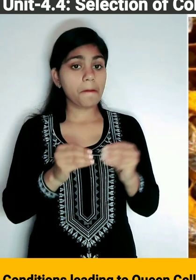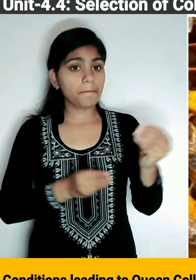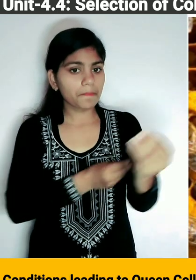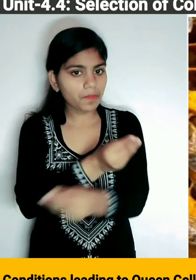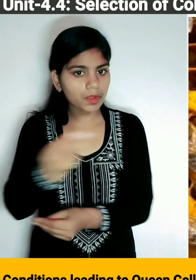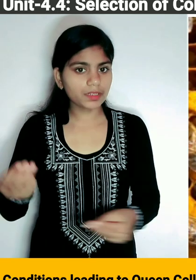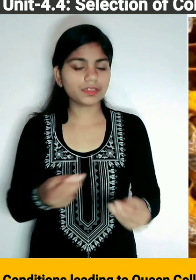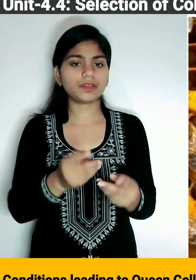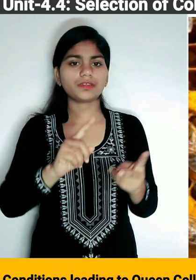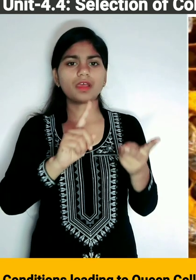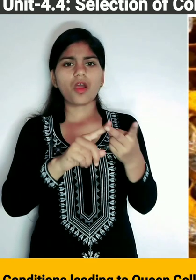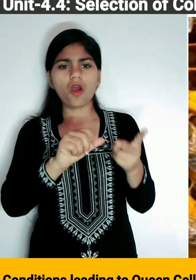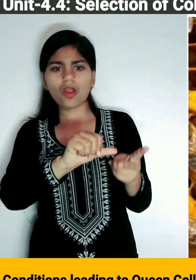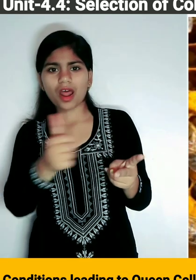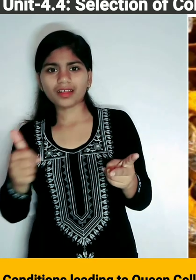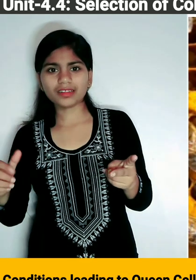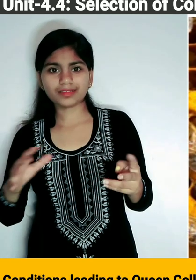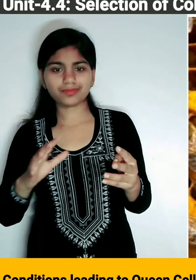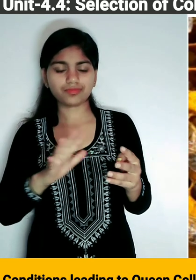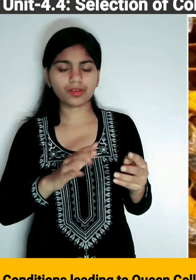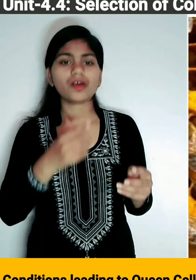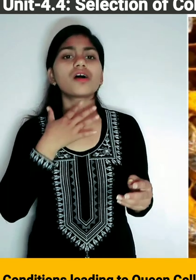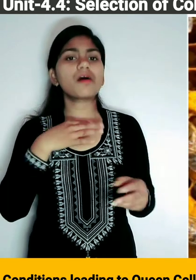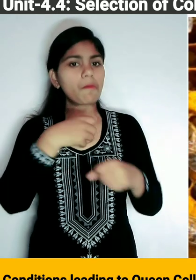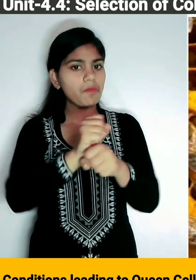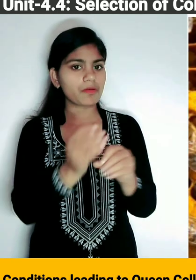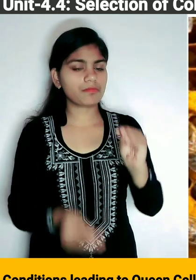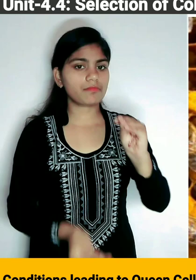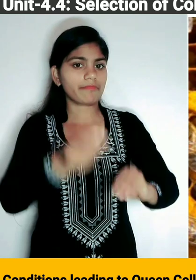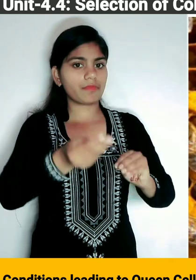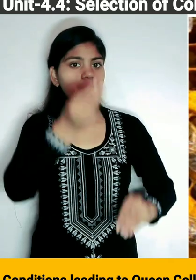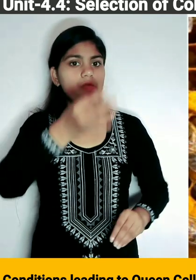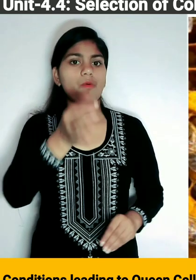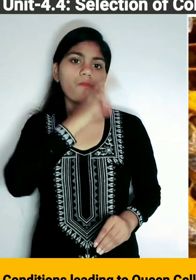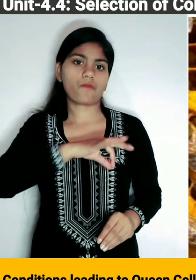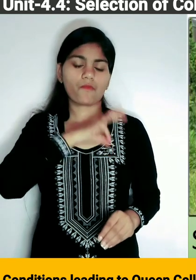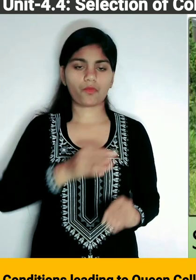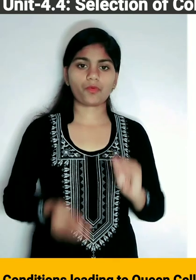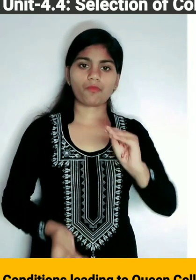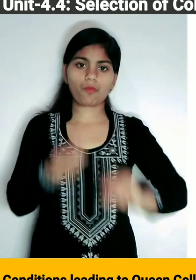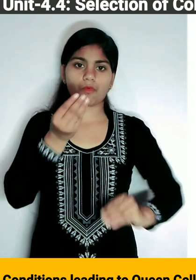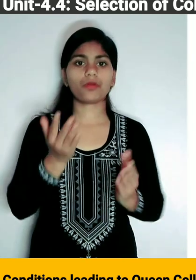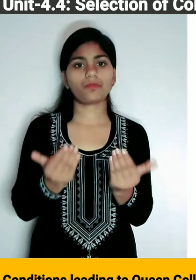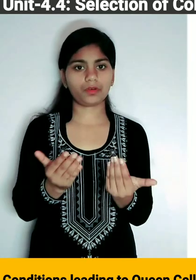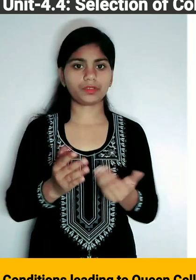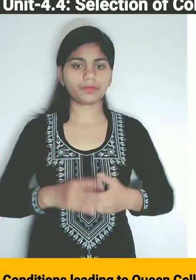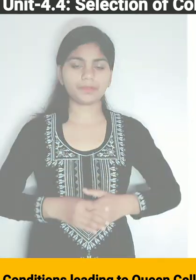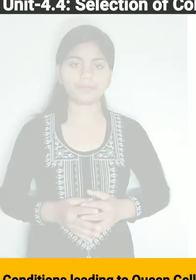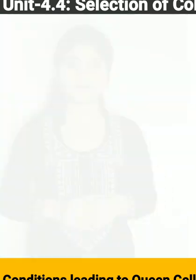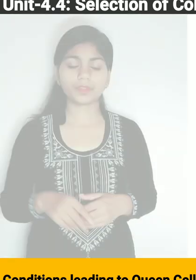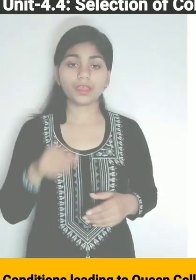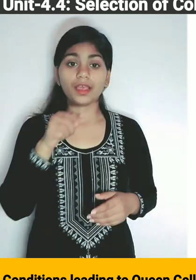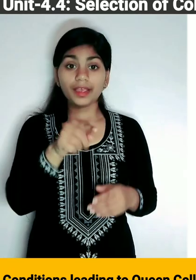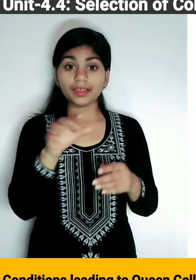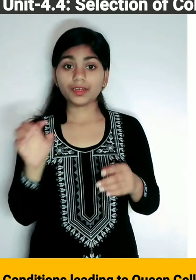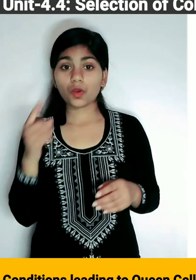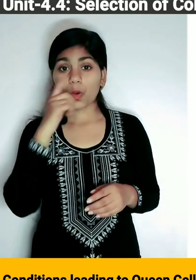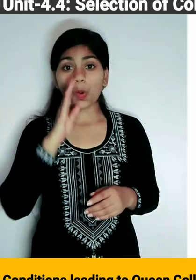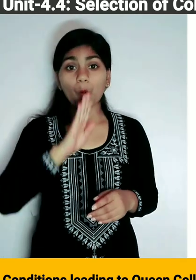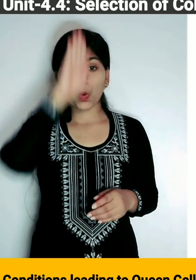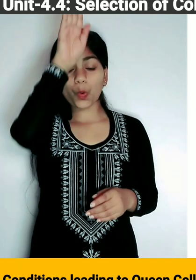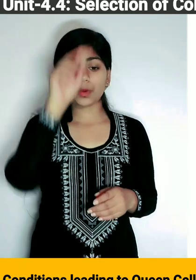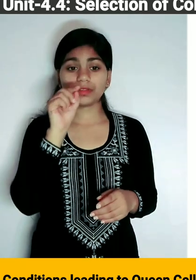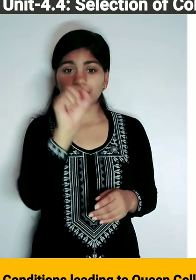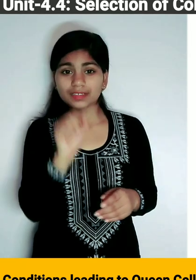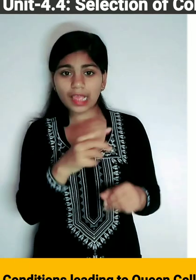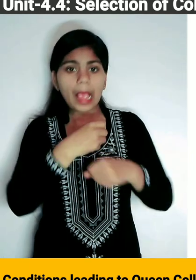Conditions leading to queen cell destruction. Honeybee colonies construct queen